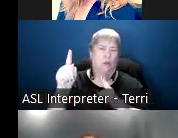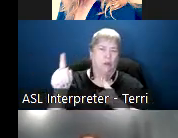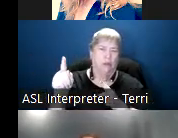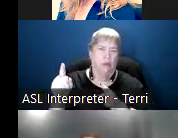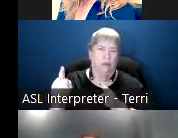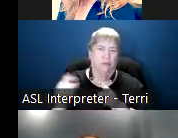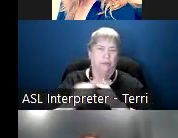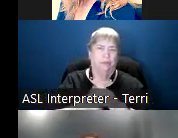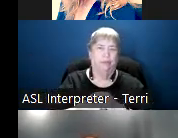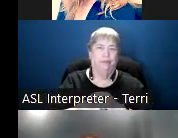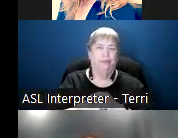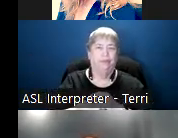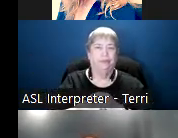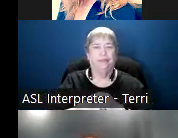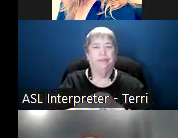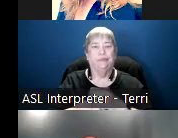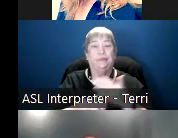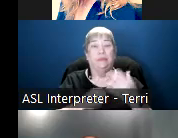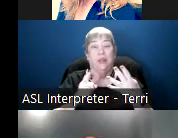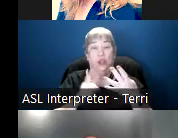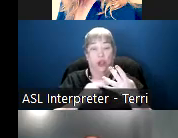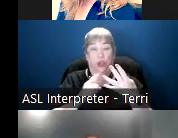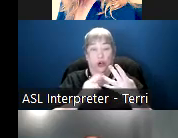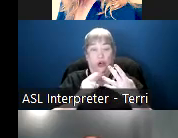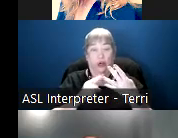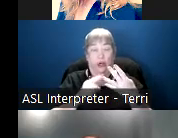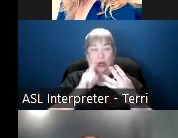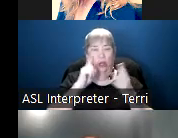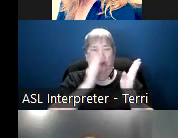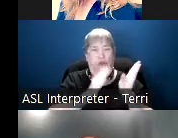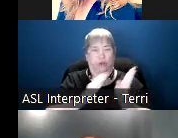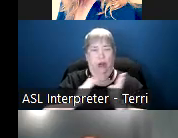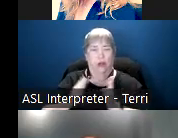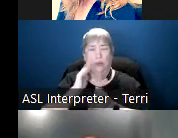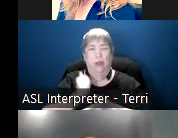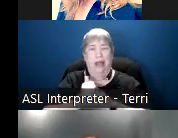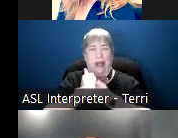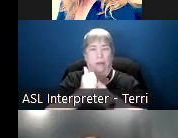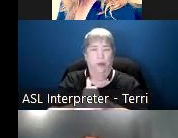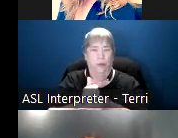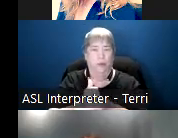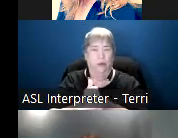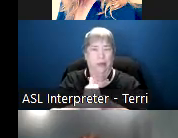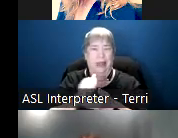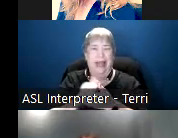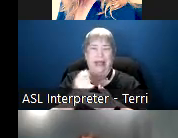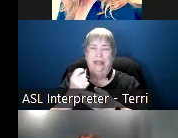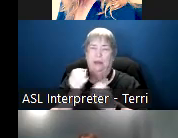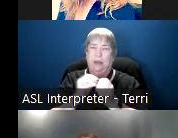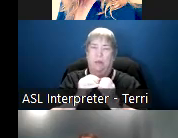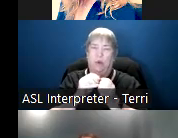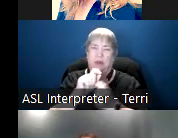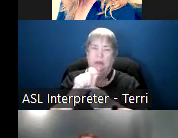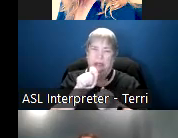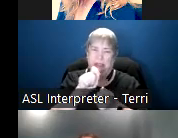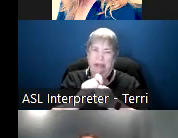address the problem. The strategy will help you achieve the goal. So these are a little bit more specific than the